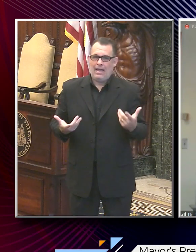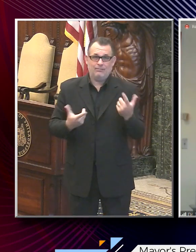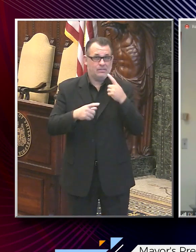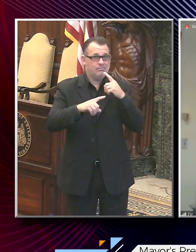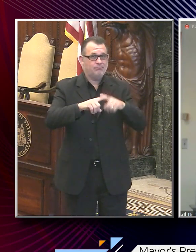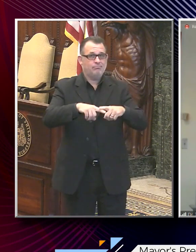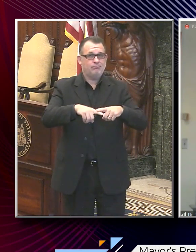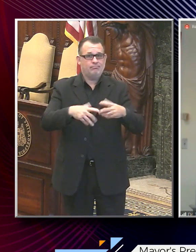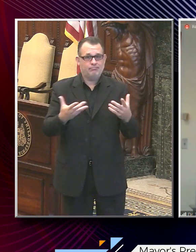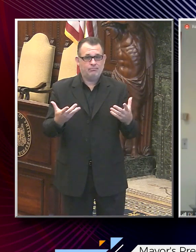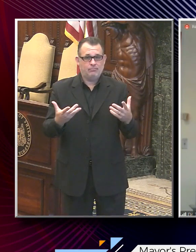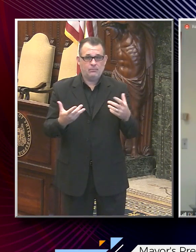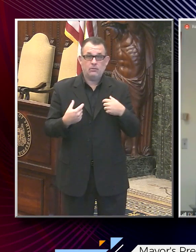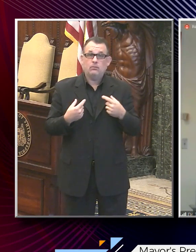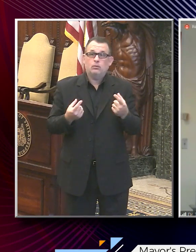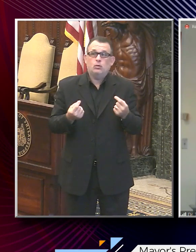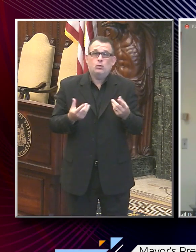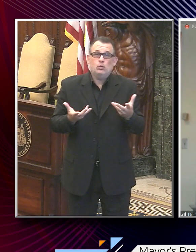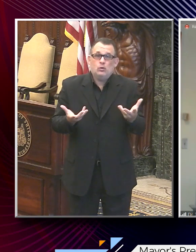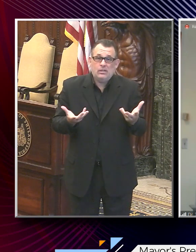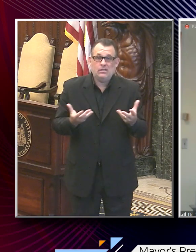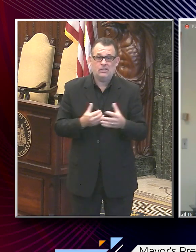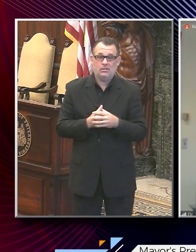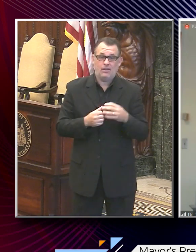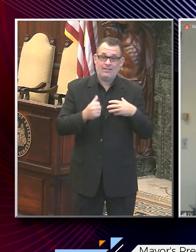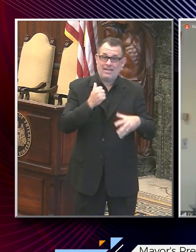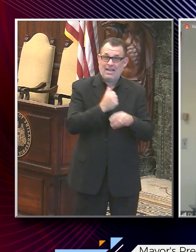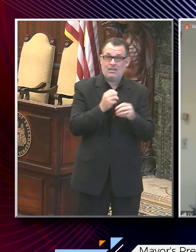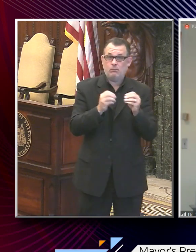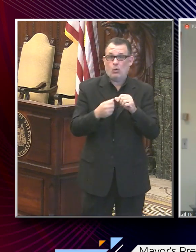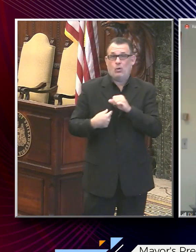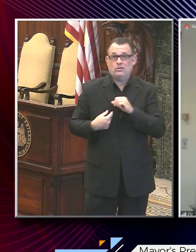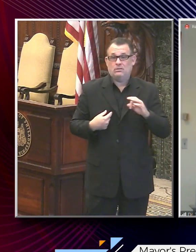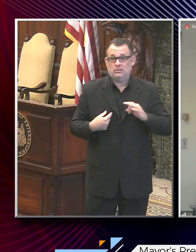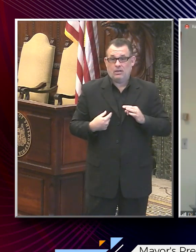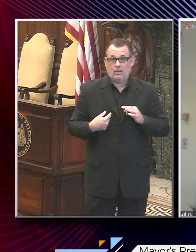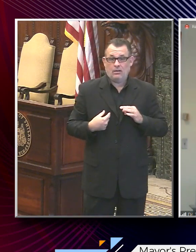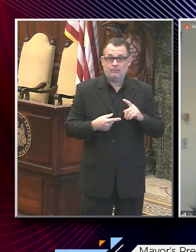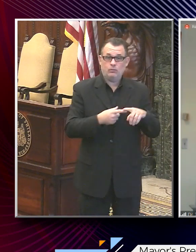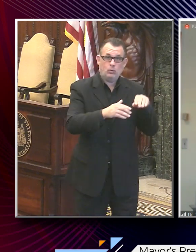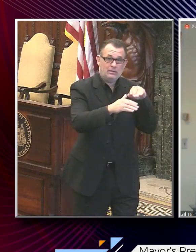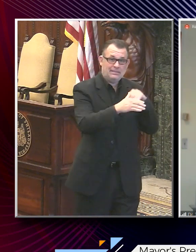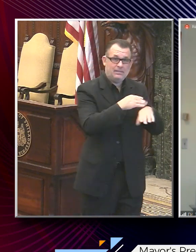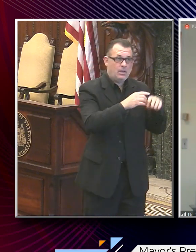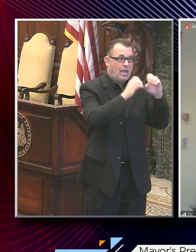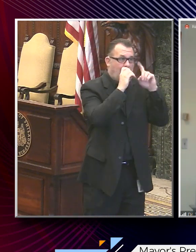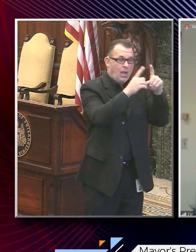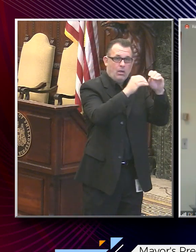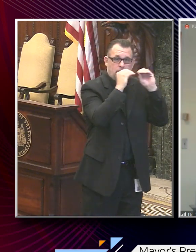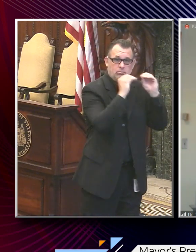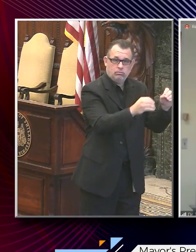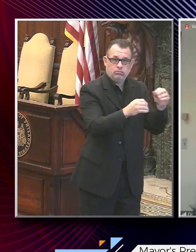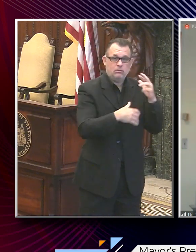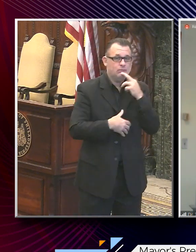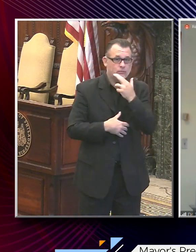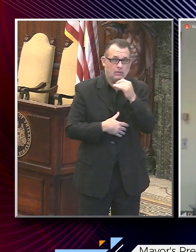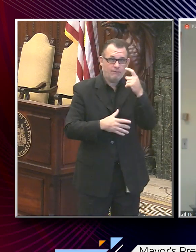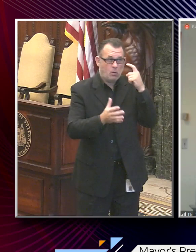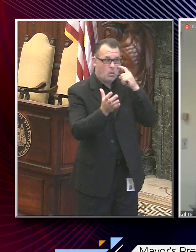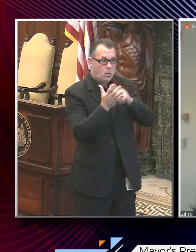what we will be doing is recruiting additional staff that will be going and educating restaurants about what they need to do. And if they spot anything that it